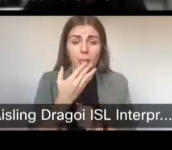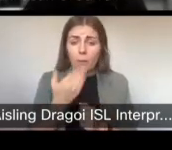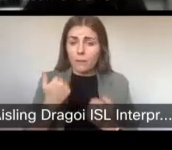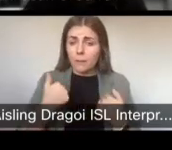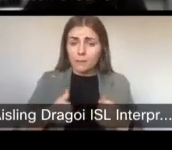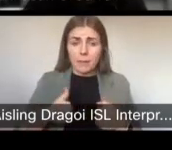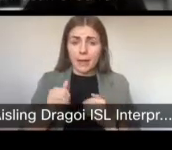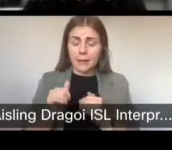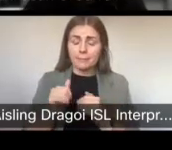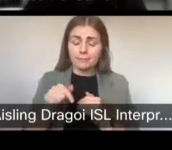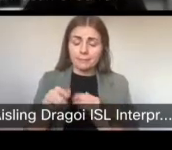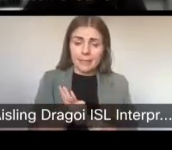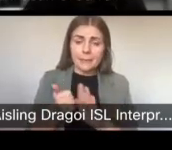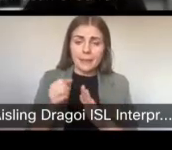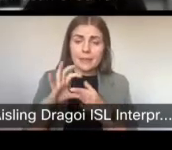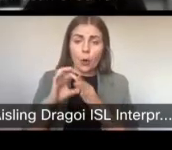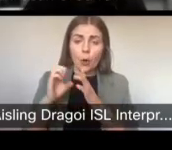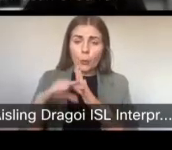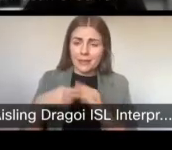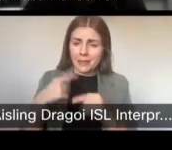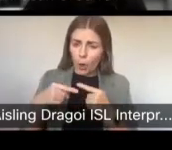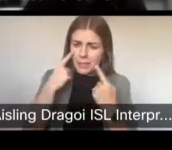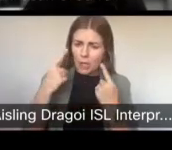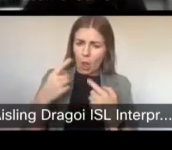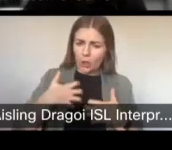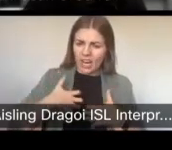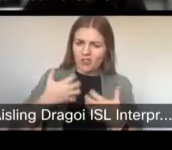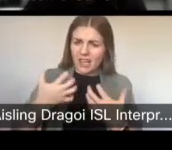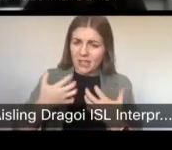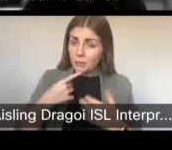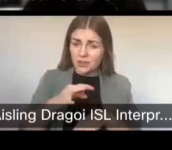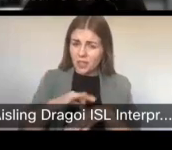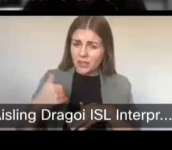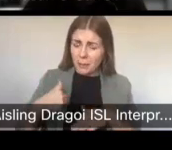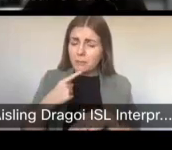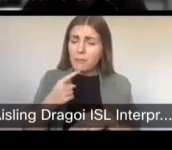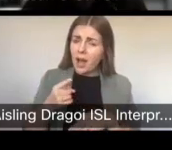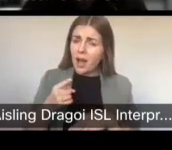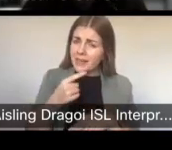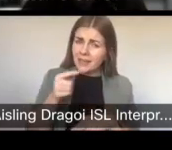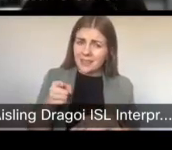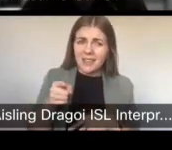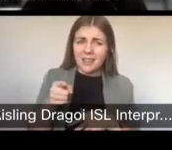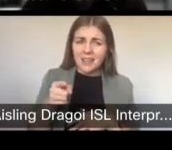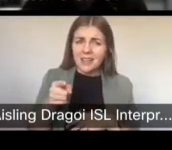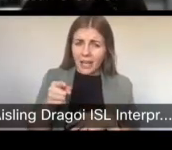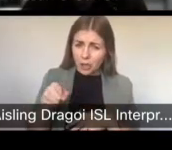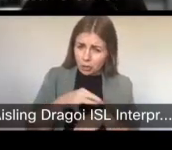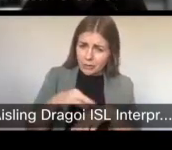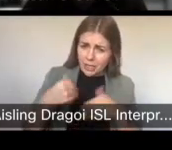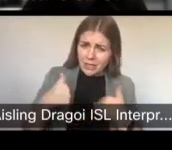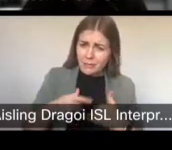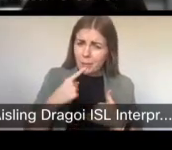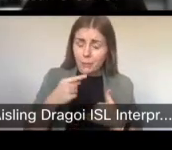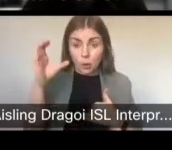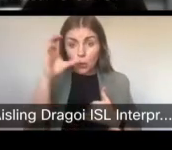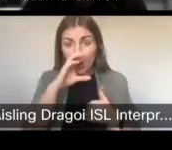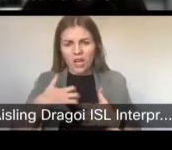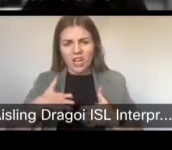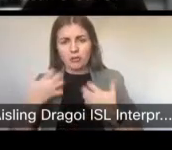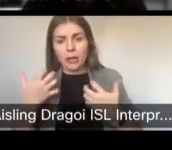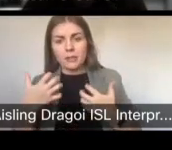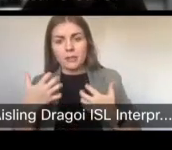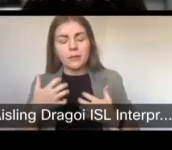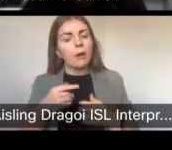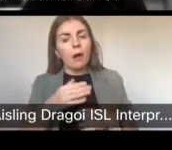always looked really aggressive. And I said to him, and he's a very gentle guy, I said, do you mind me asking, you're really gentle, why do you always look so aggressive? He said, that's just to